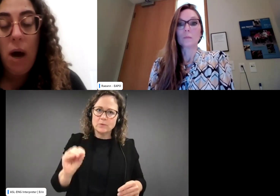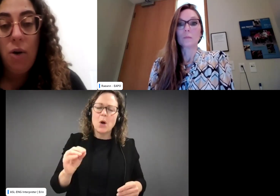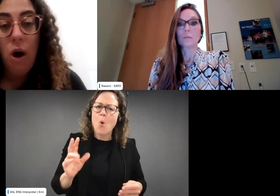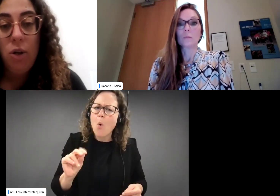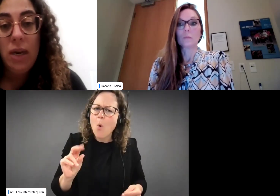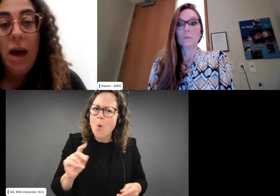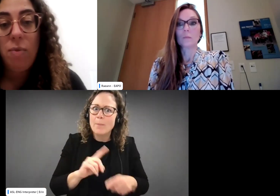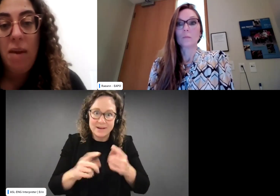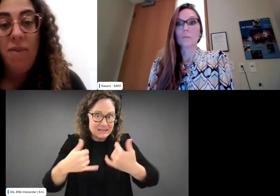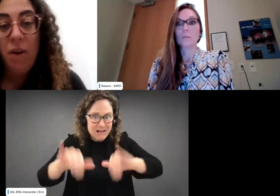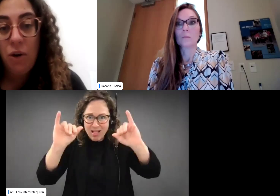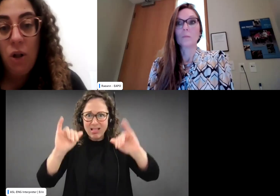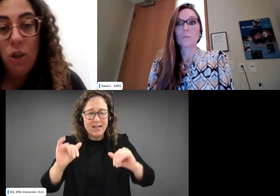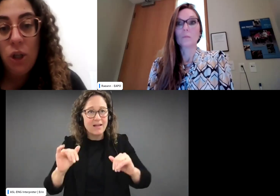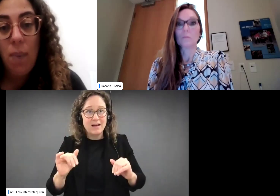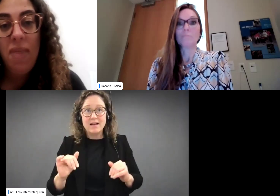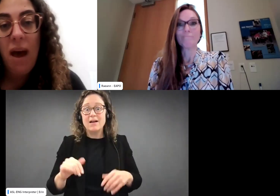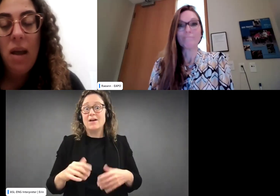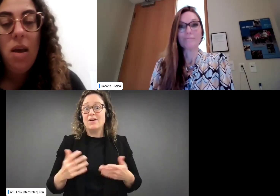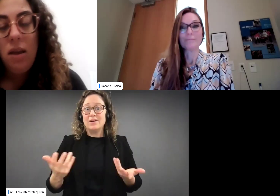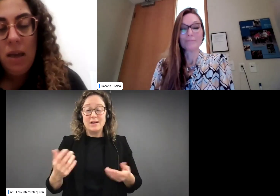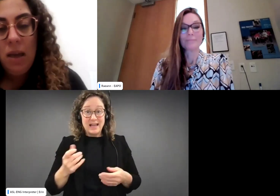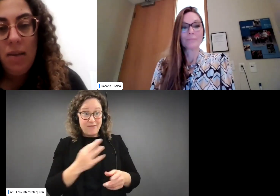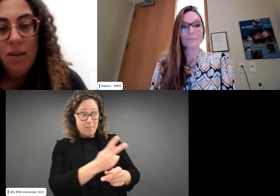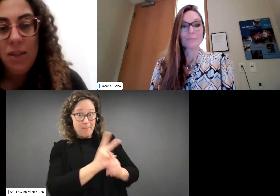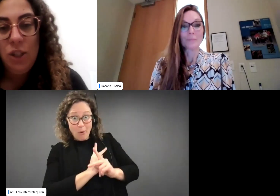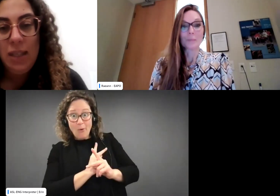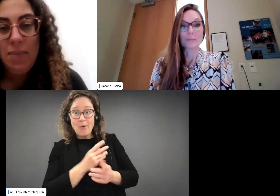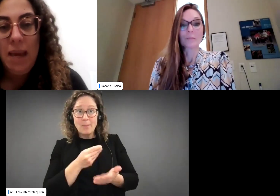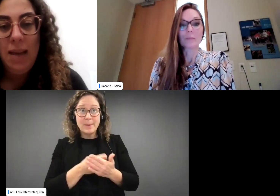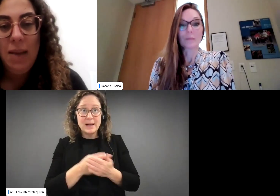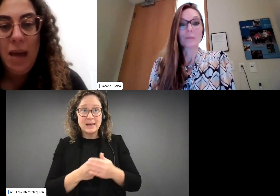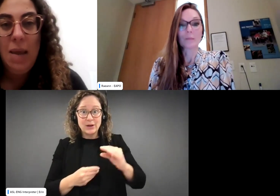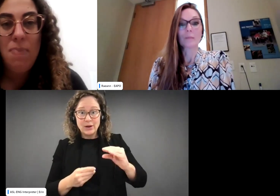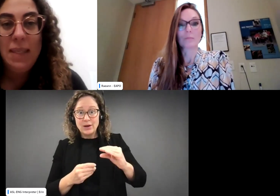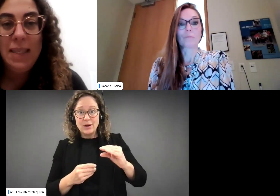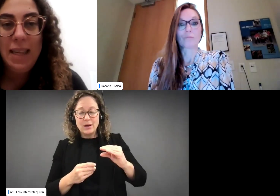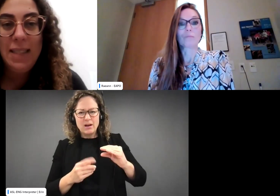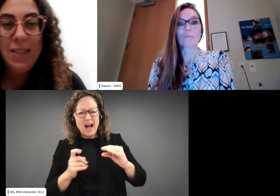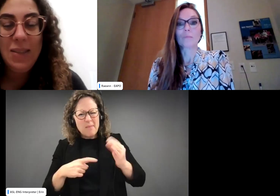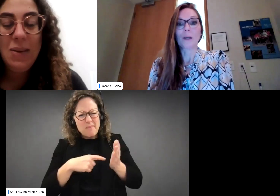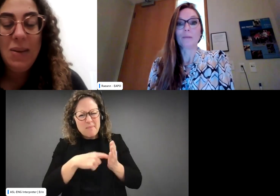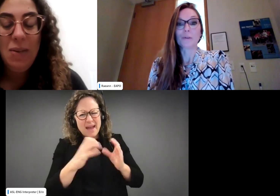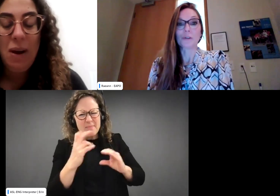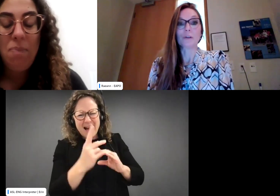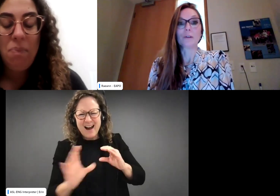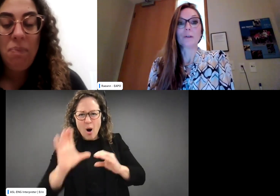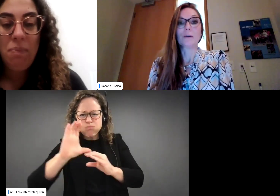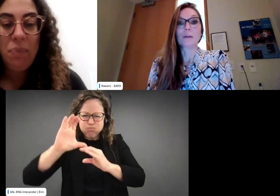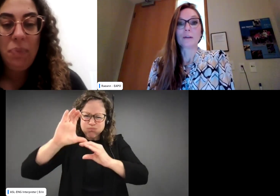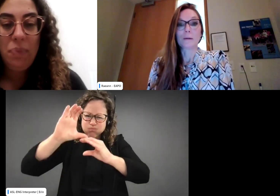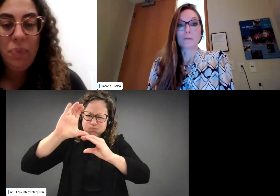borrow $100 and have to pay $500 on top of that just doesn't make any business sense, yeah, for right?